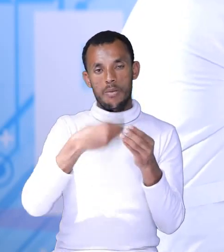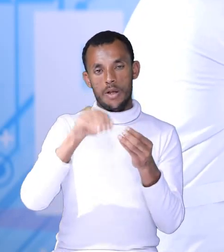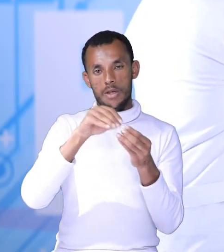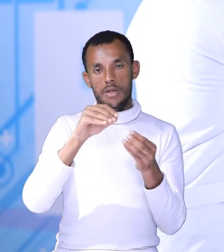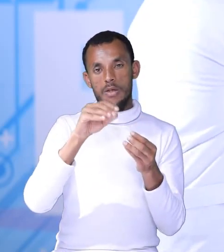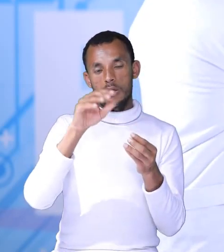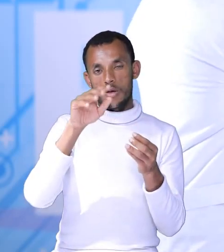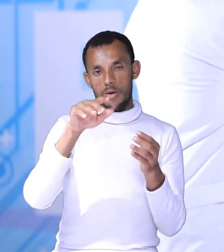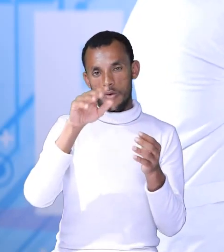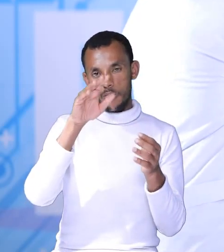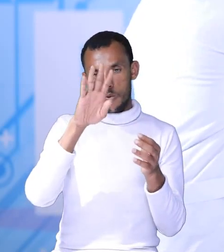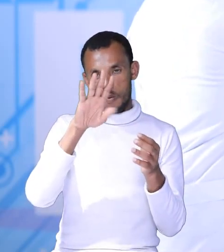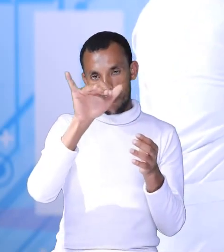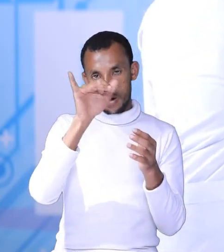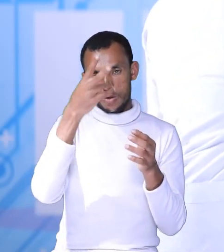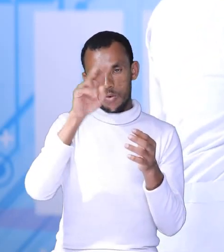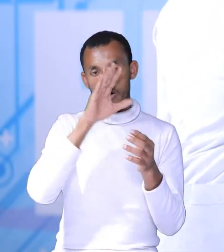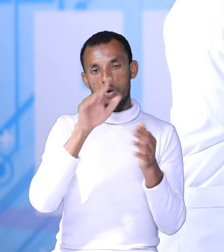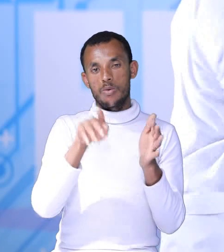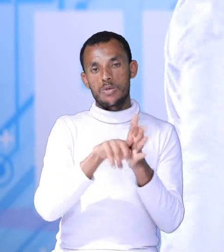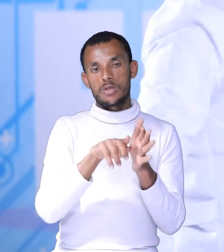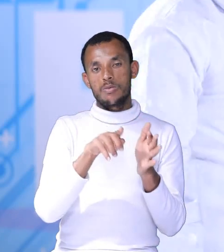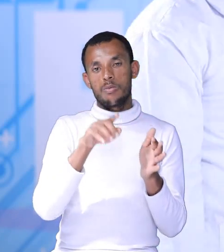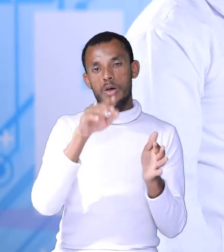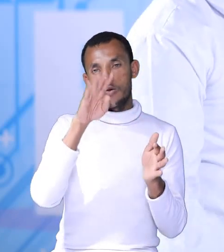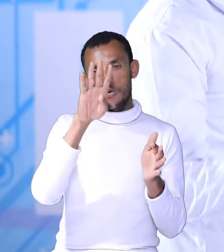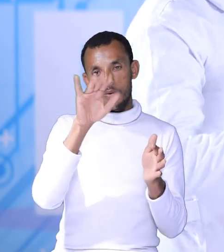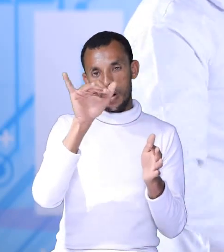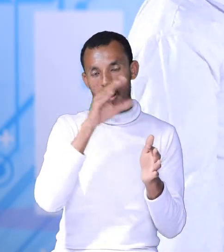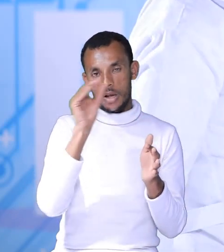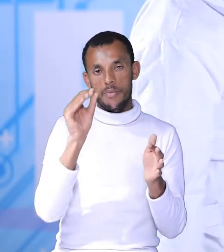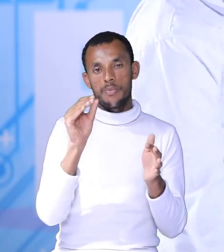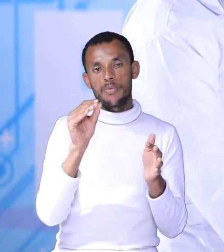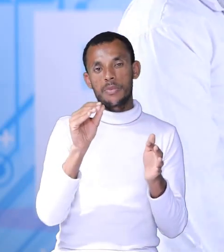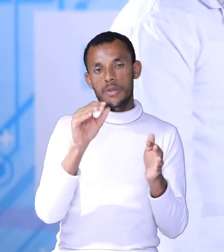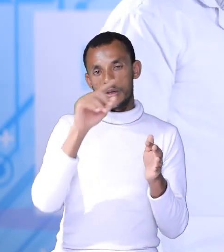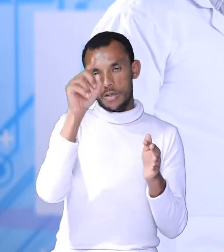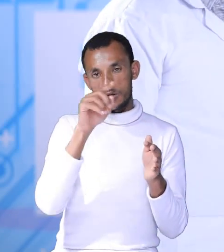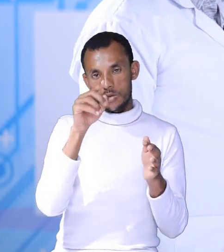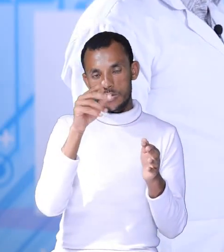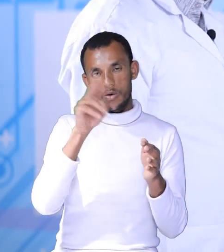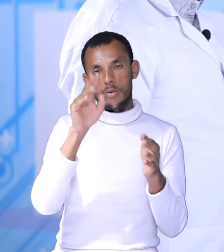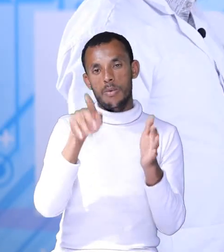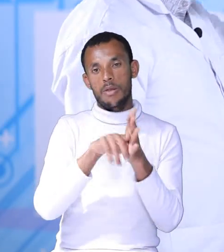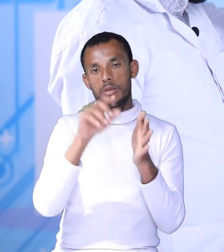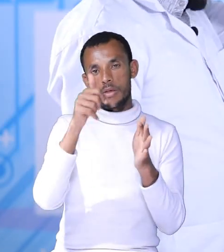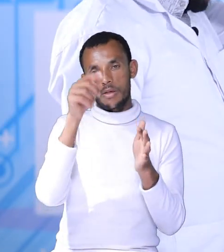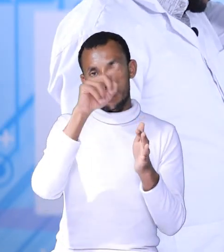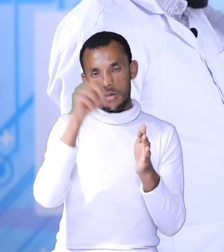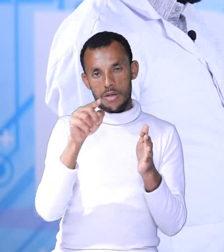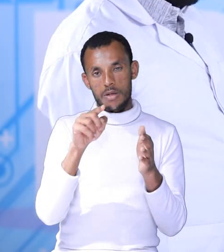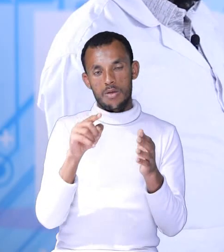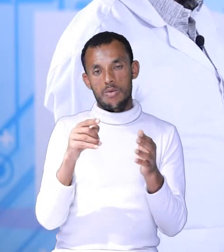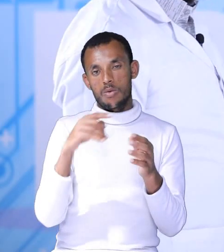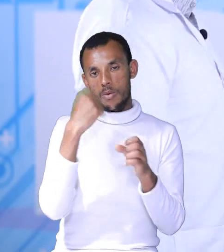with minus 4y, z squared with minus 10z is equal to negative 22. To apply